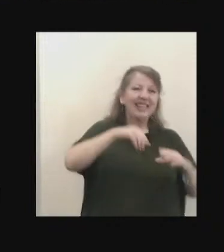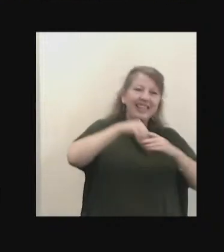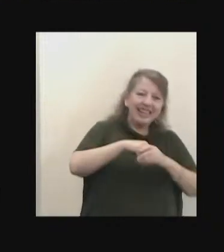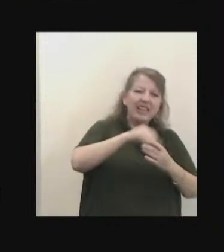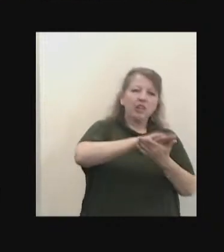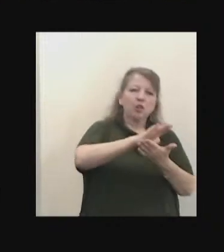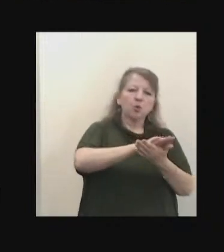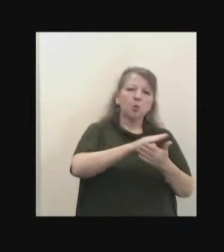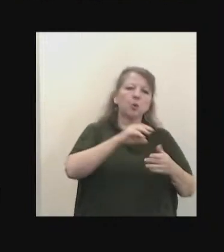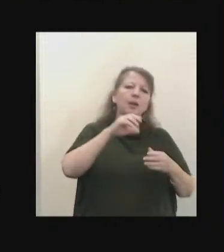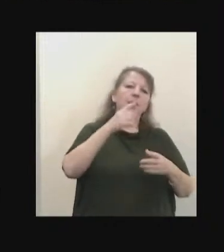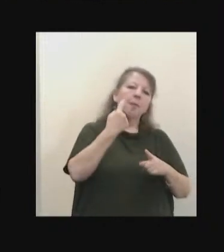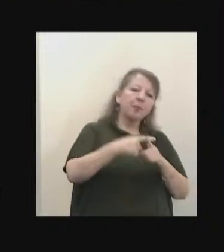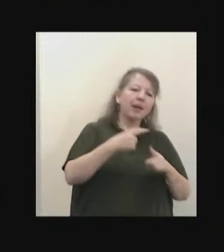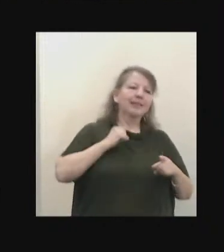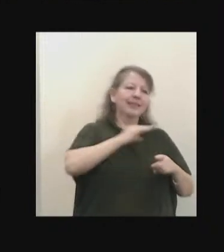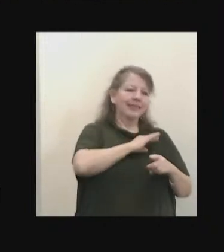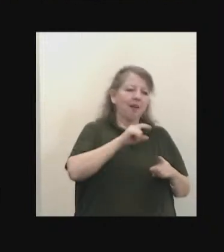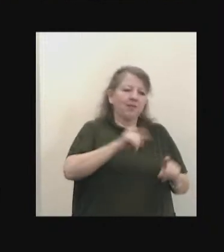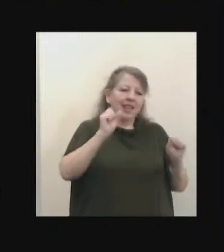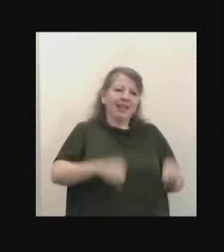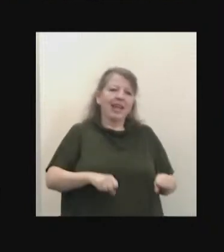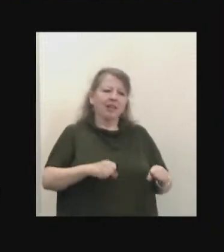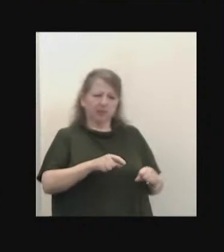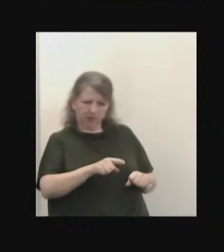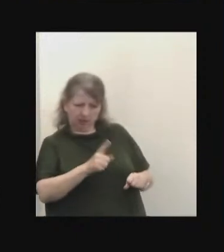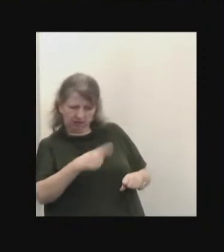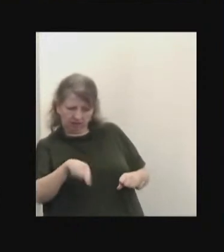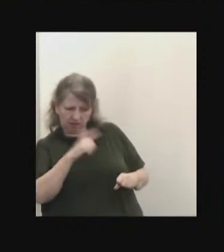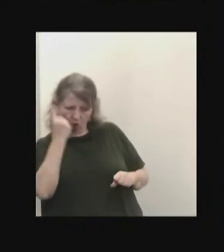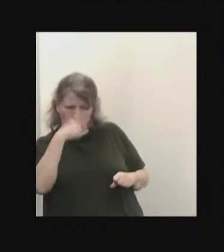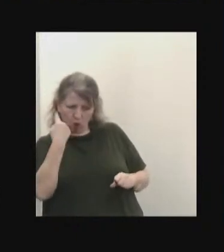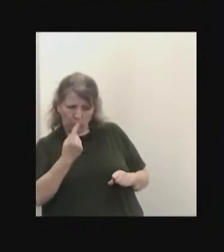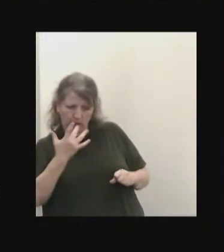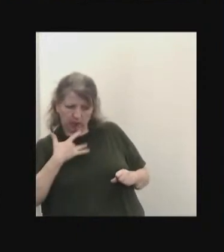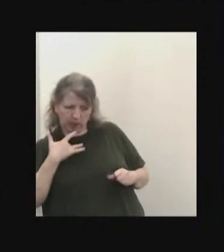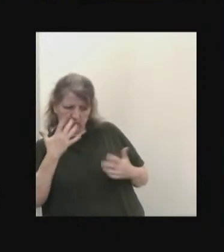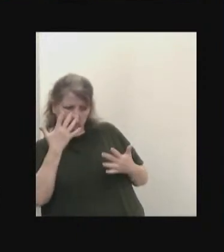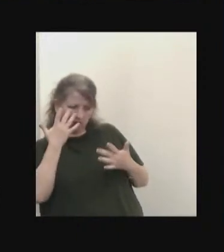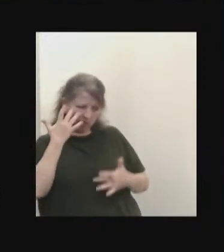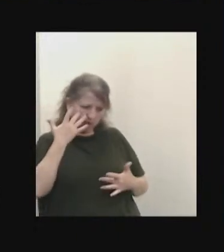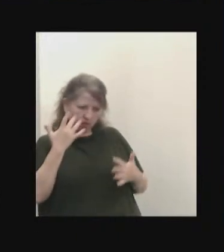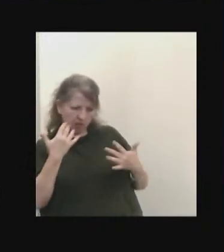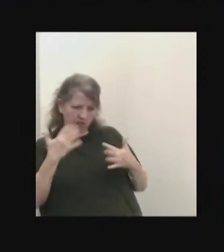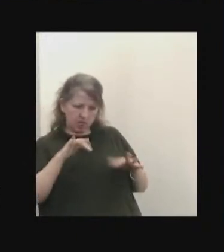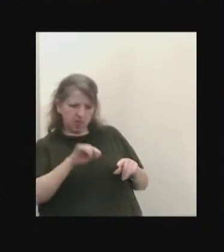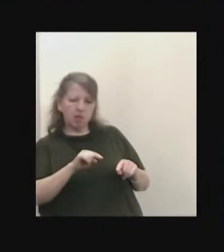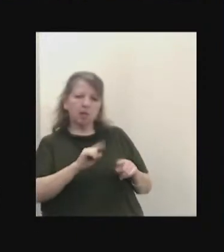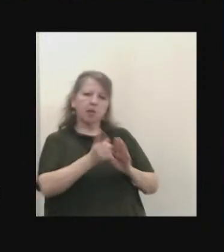The schools know about this. They should be talking to the Department of Health on that. Appointments are required.